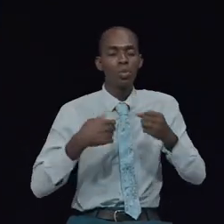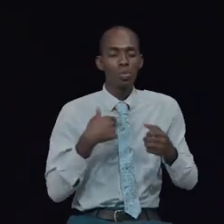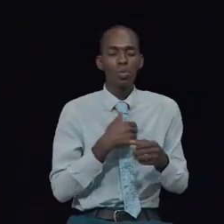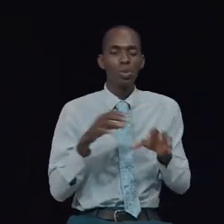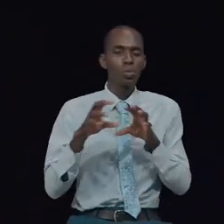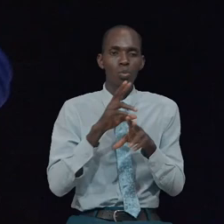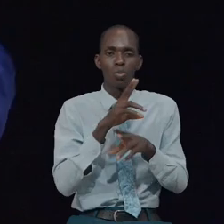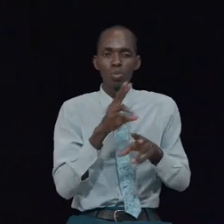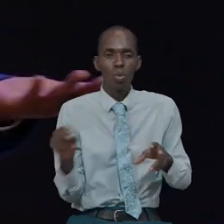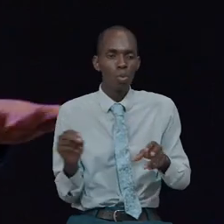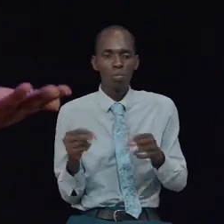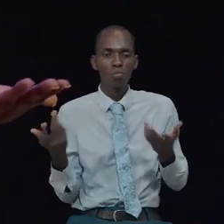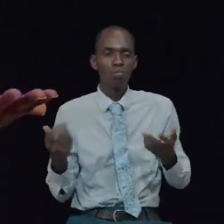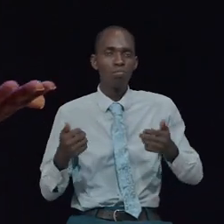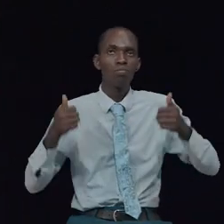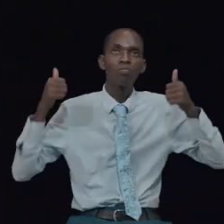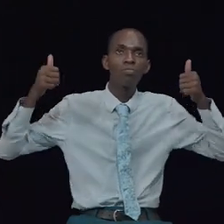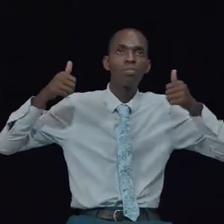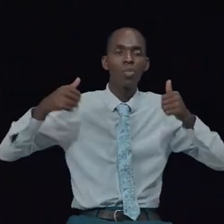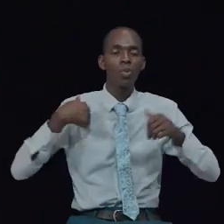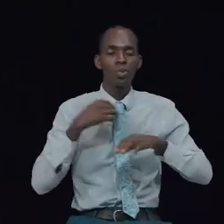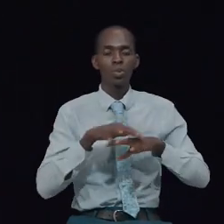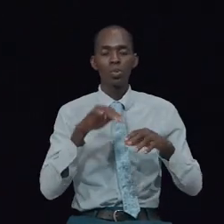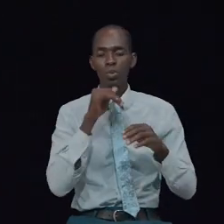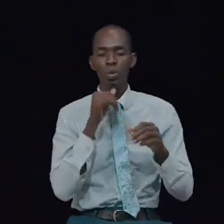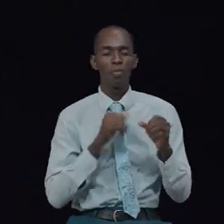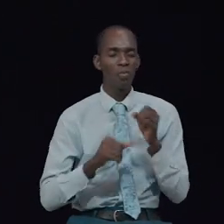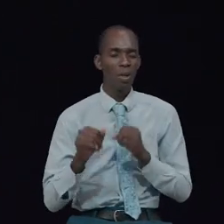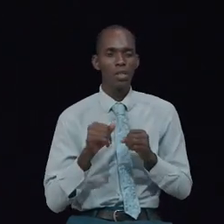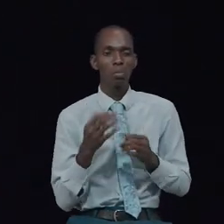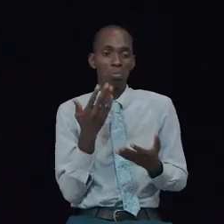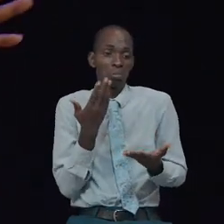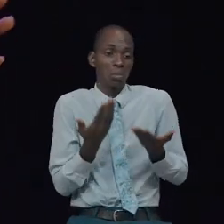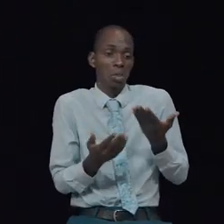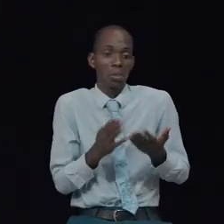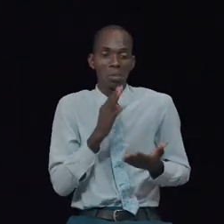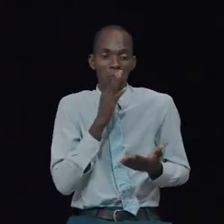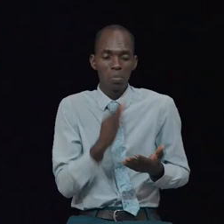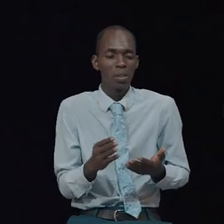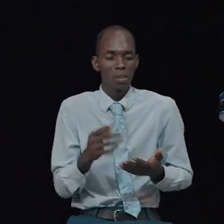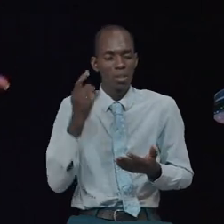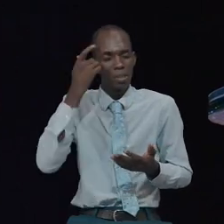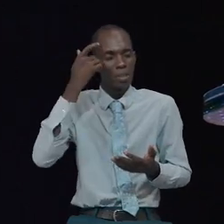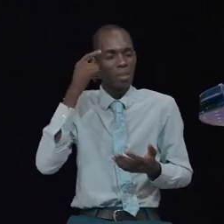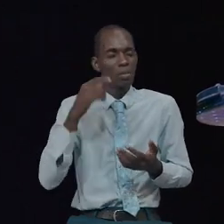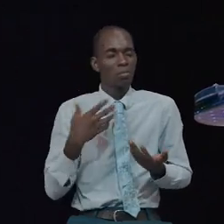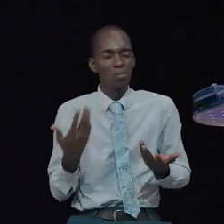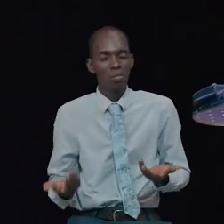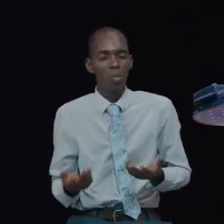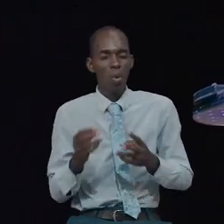not fight. We do not bring in violence, whether psychological, systematic,